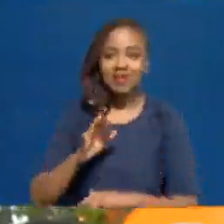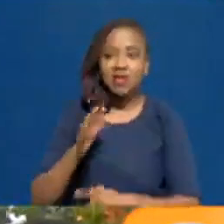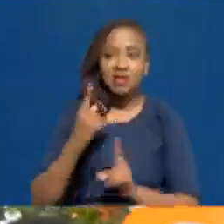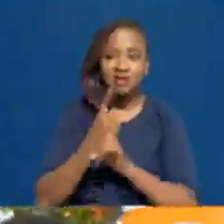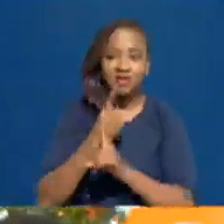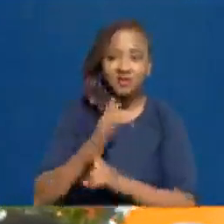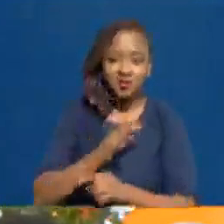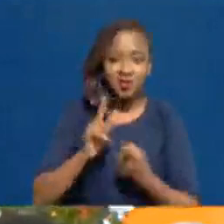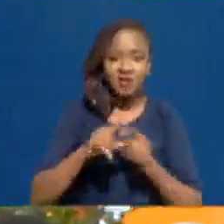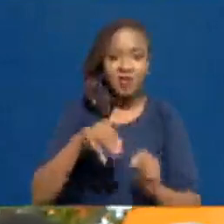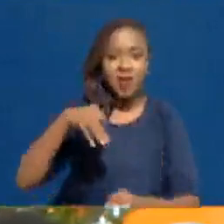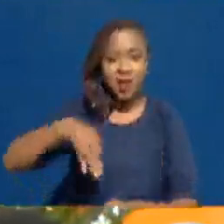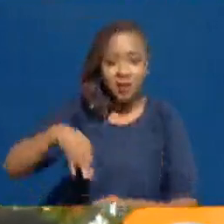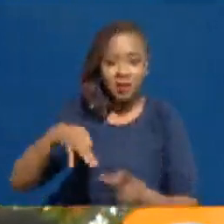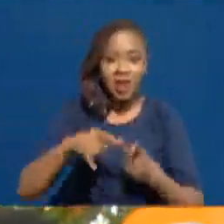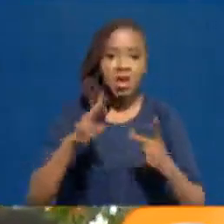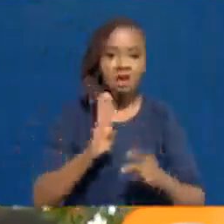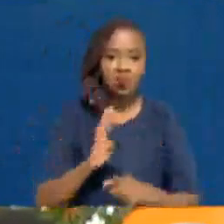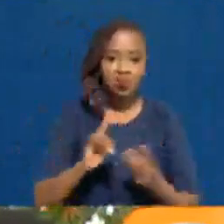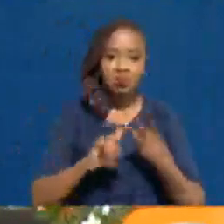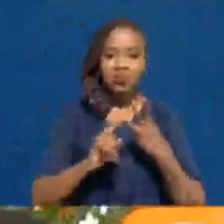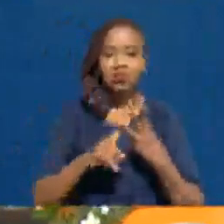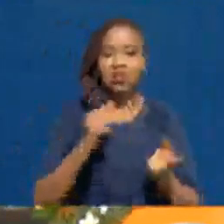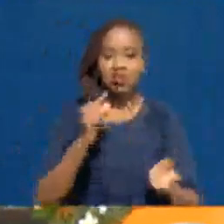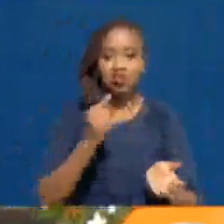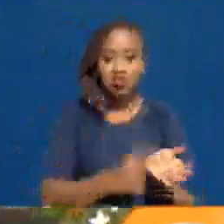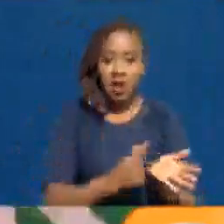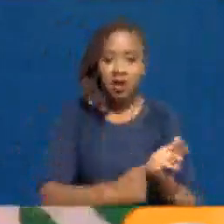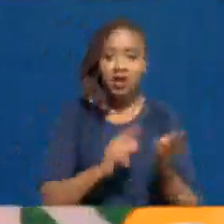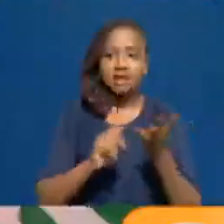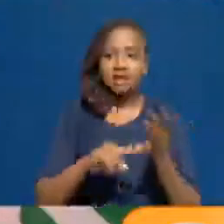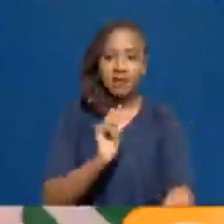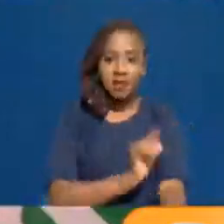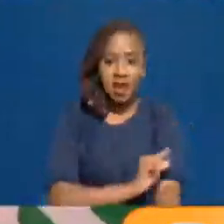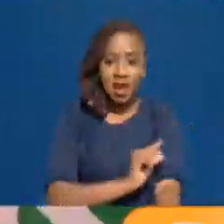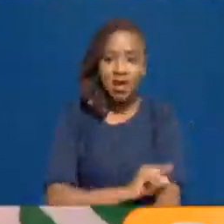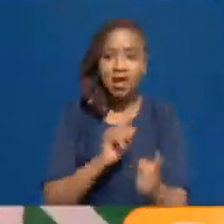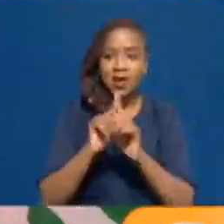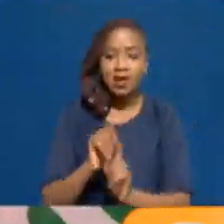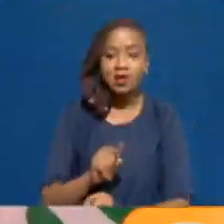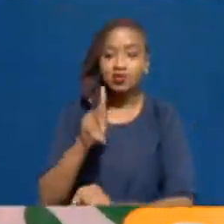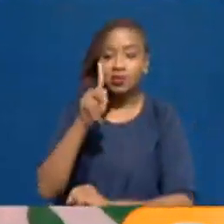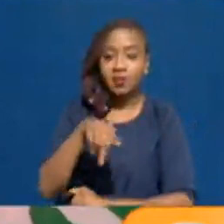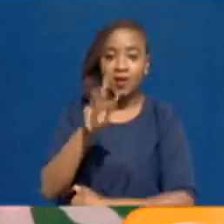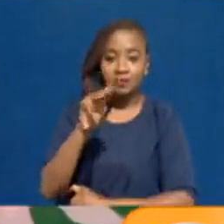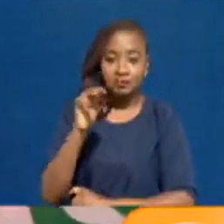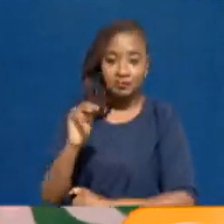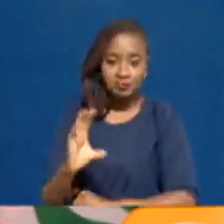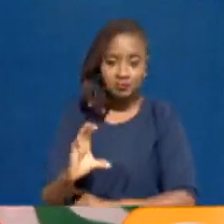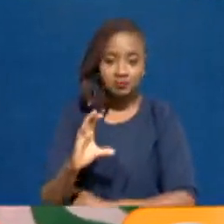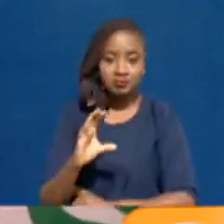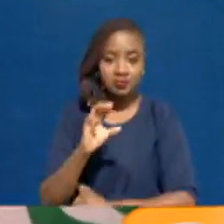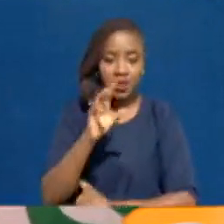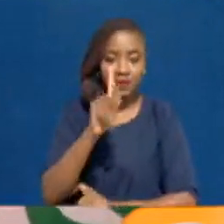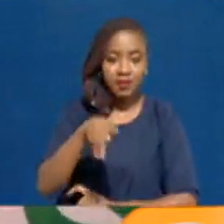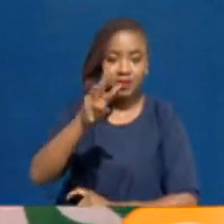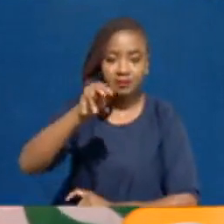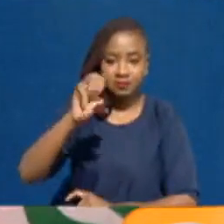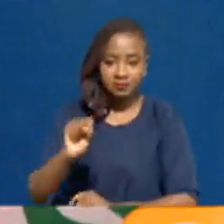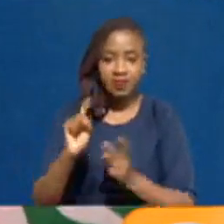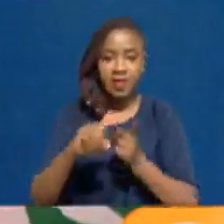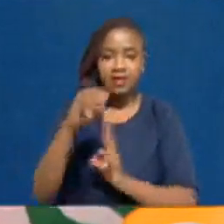from Namibia, Burundi, Uganda and Ghana, as well as the Prime Cabinet Secretary Musalia Mudavadi, Cabinet Secretaries